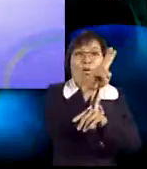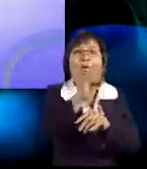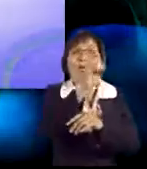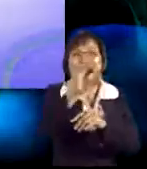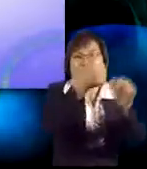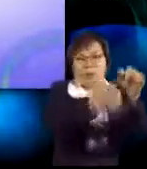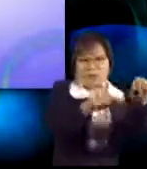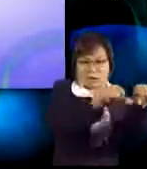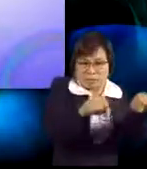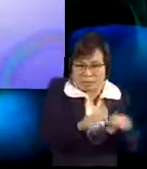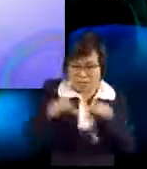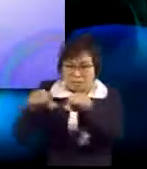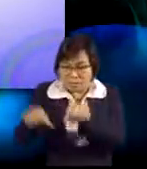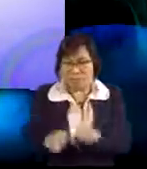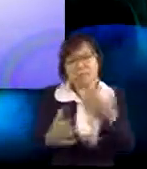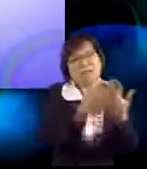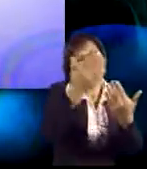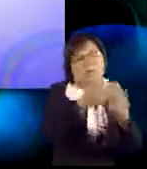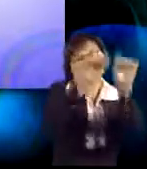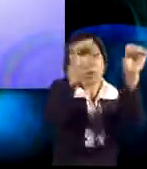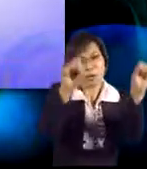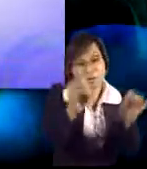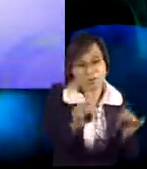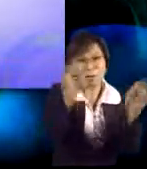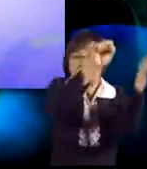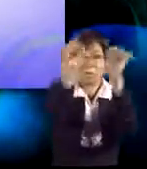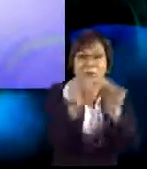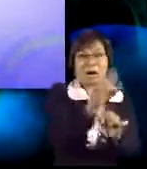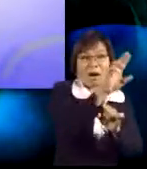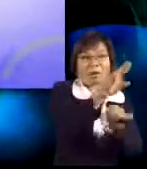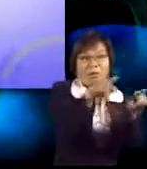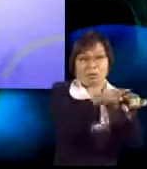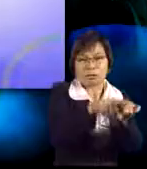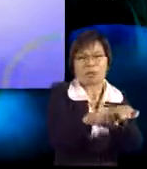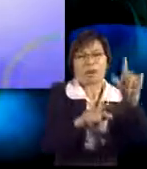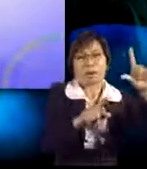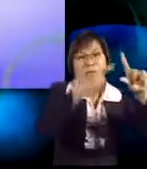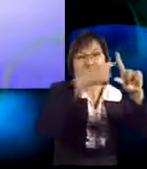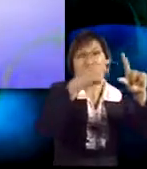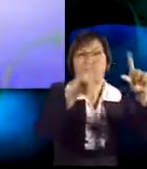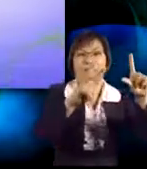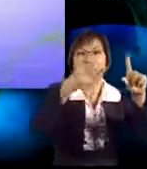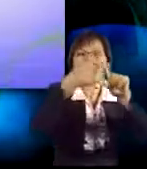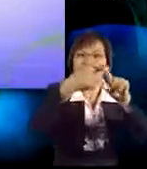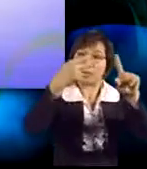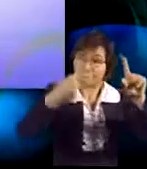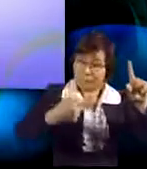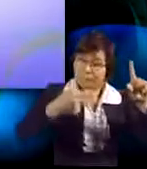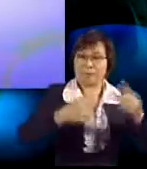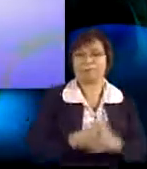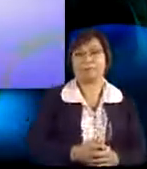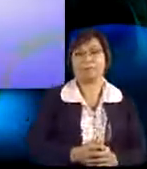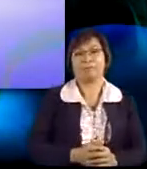each space. Simplify the shape. Volume R is equal to length multiplied by width multiplied by